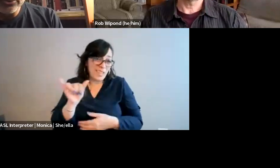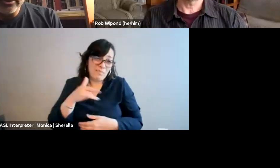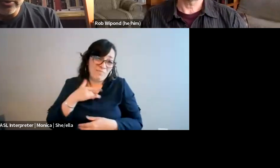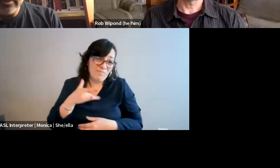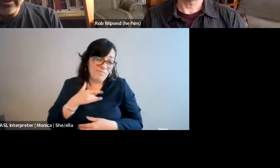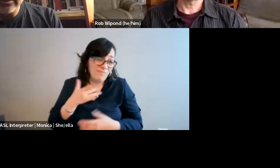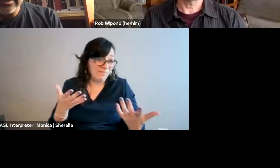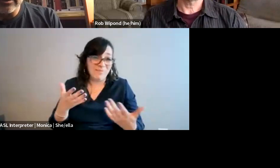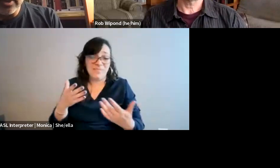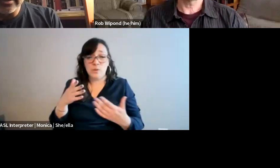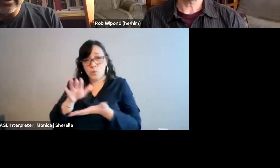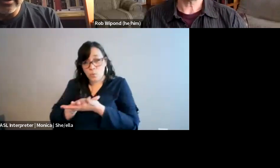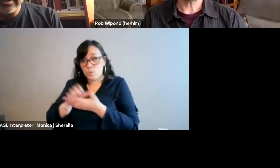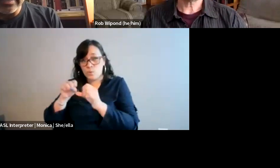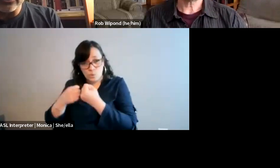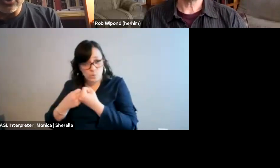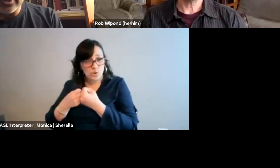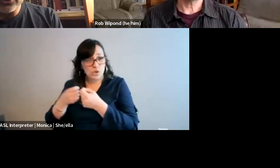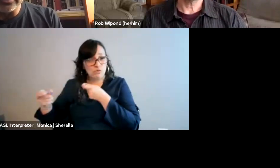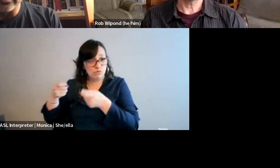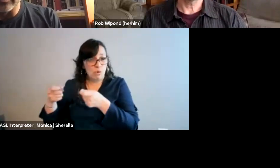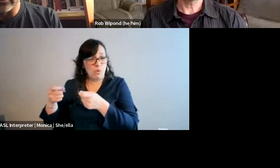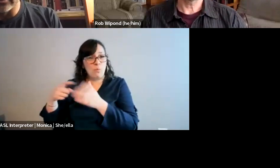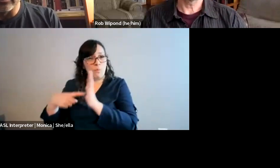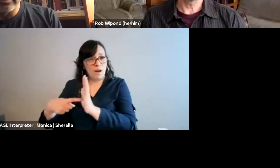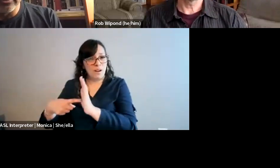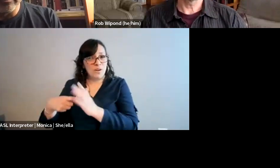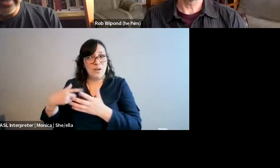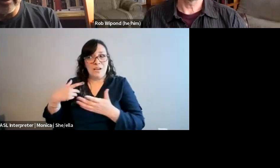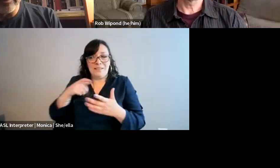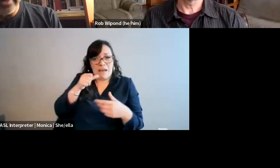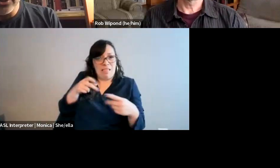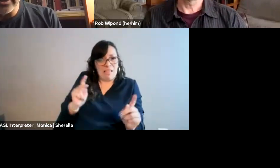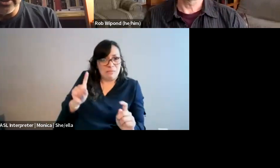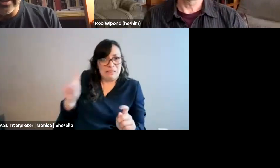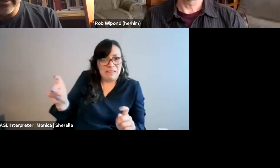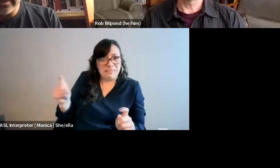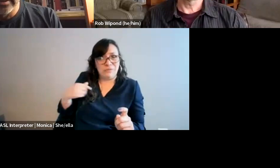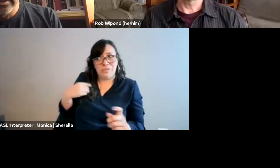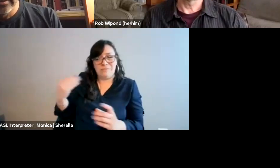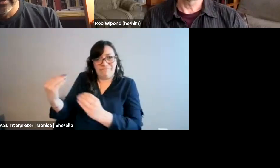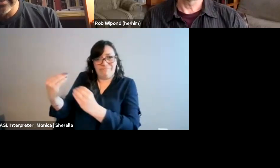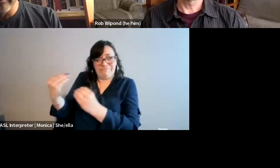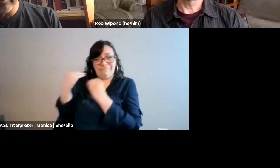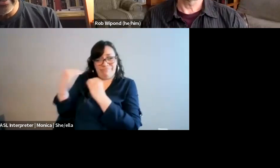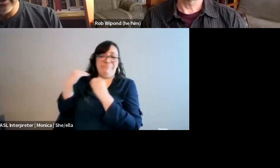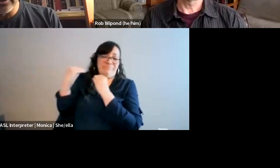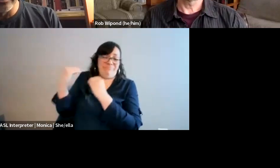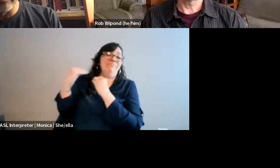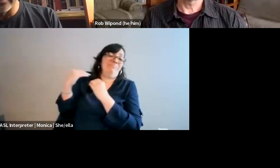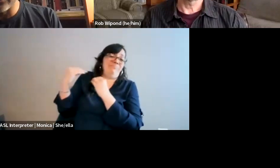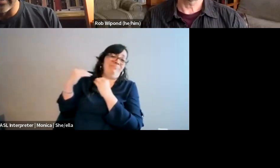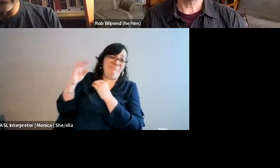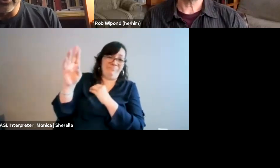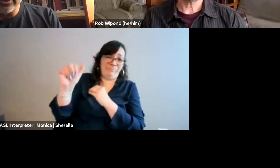same social control model, not wanting to ask a question as much as, you know, bank information inside of me. And that information